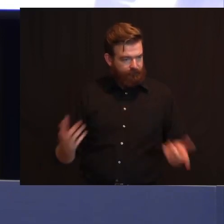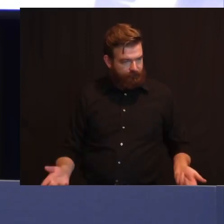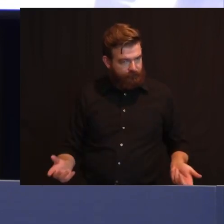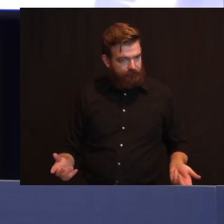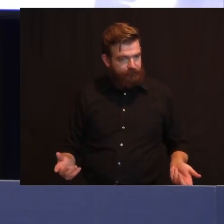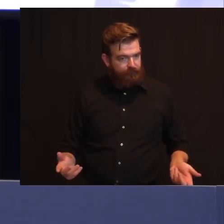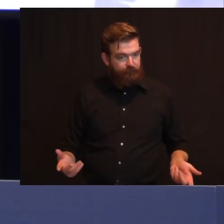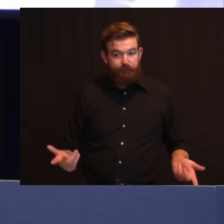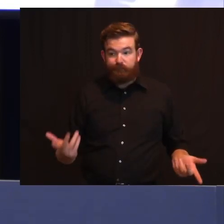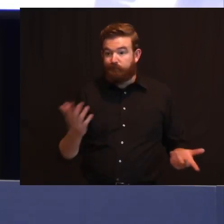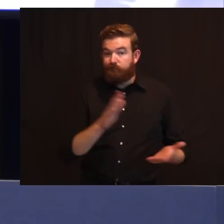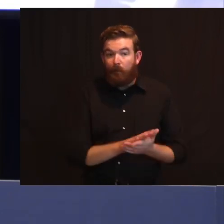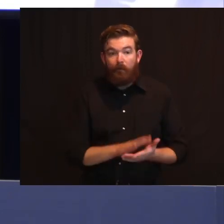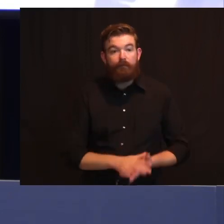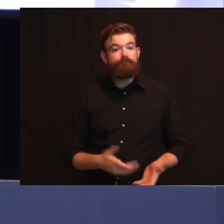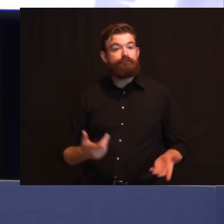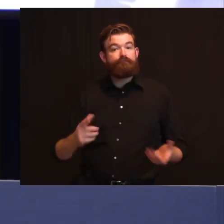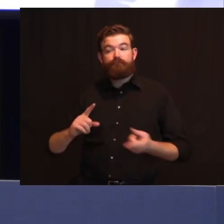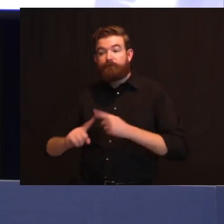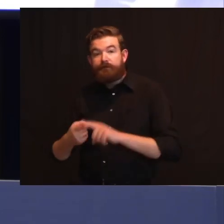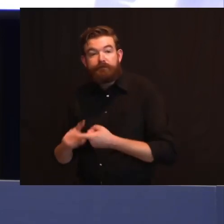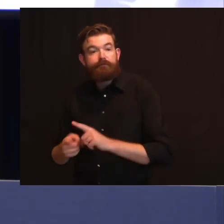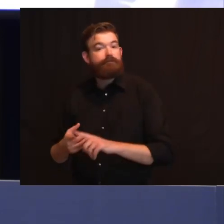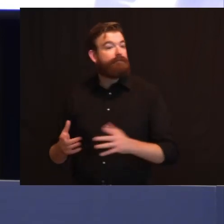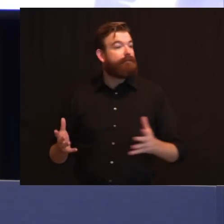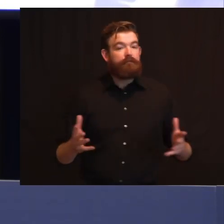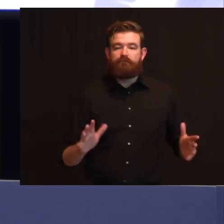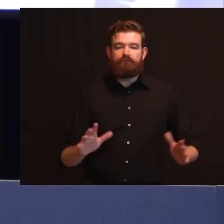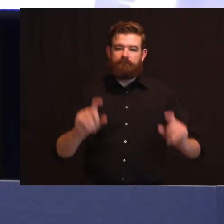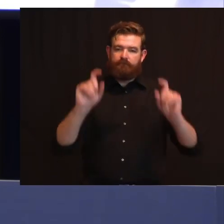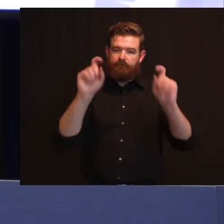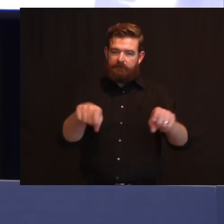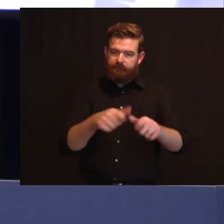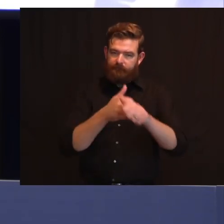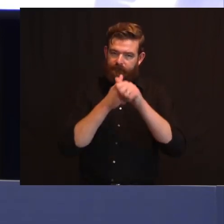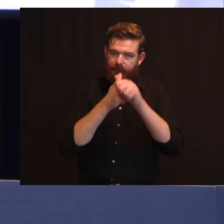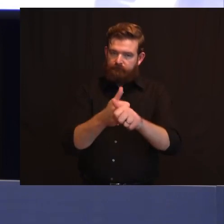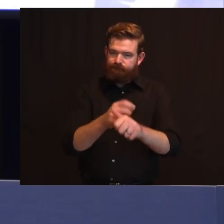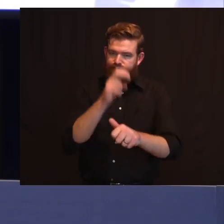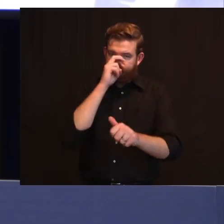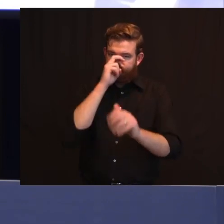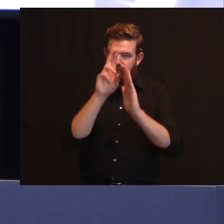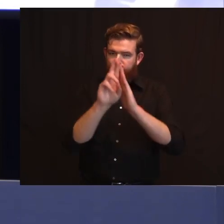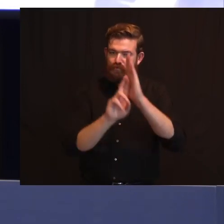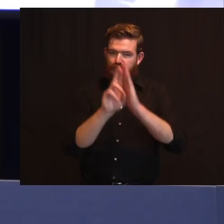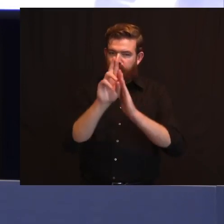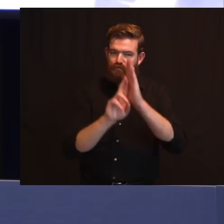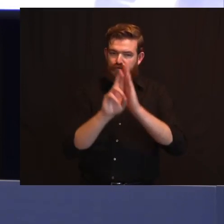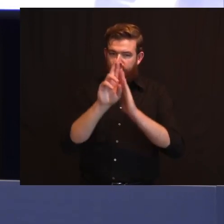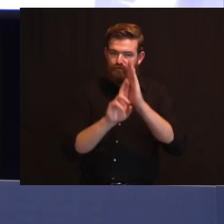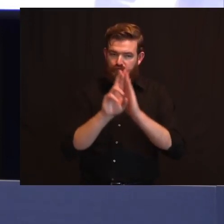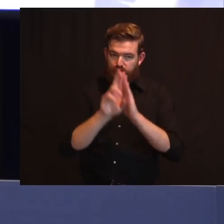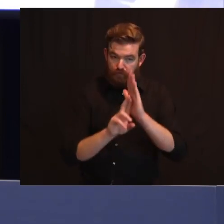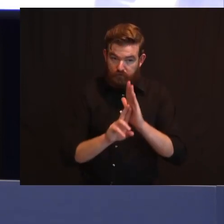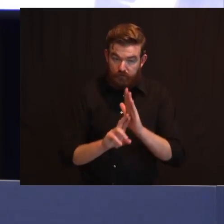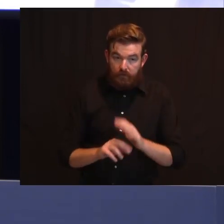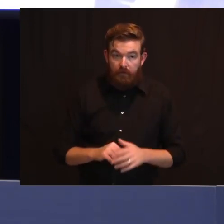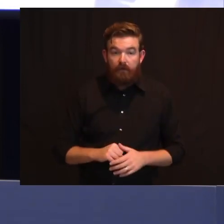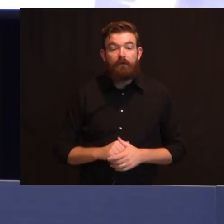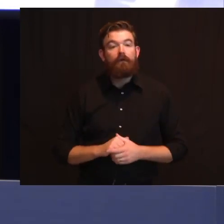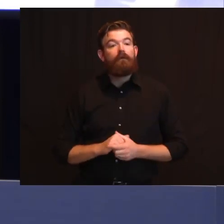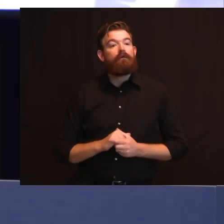it's critical that they follow the same precautions. At this time, the department is not aware of any